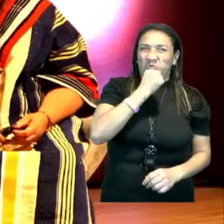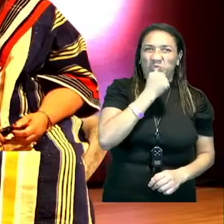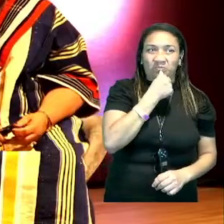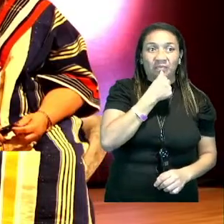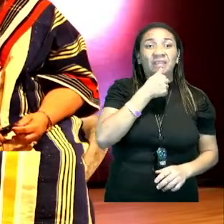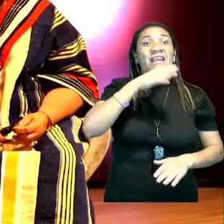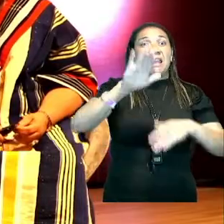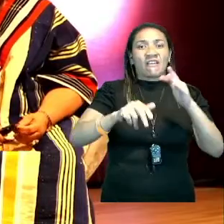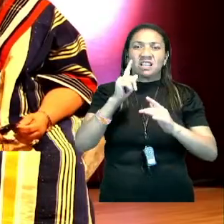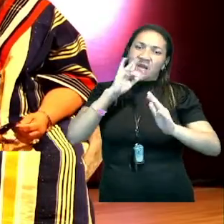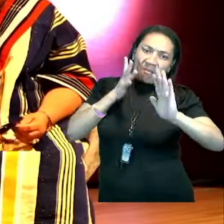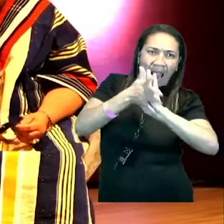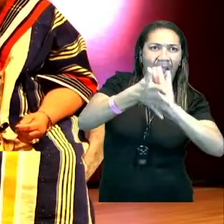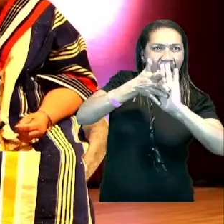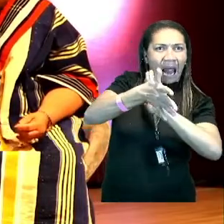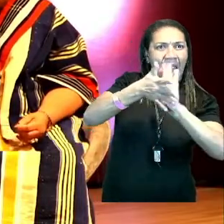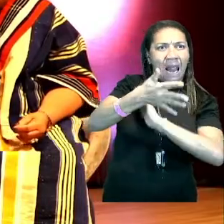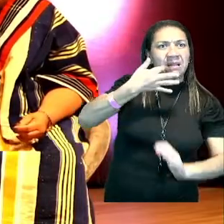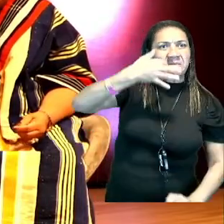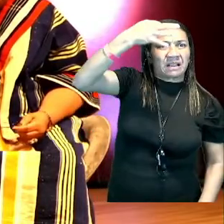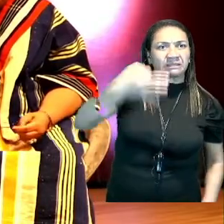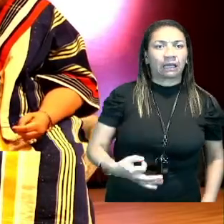And sometimes speaking the way I'm doing,